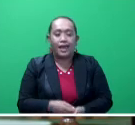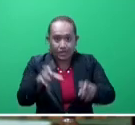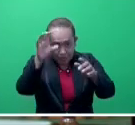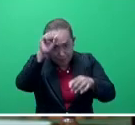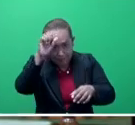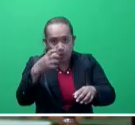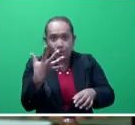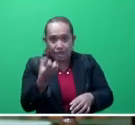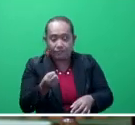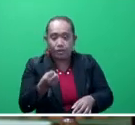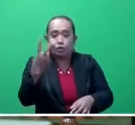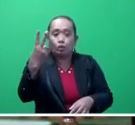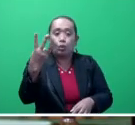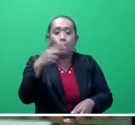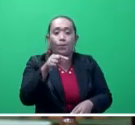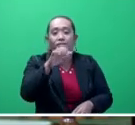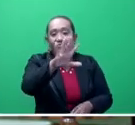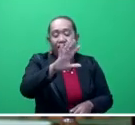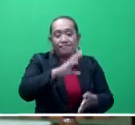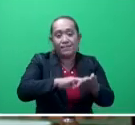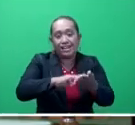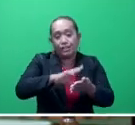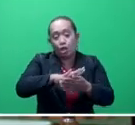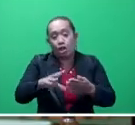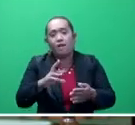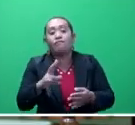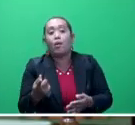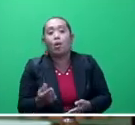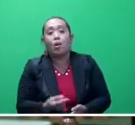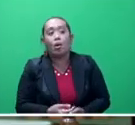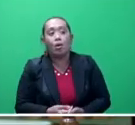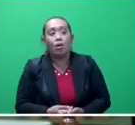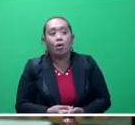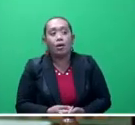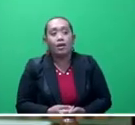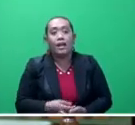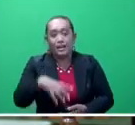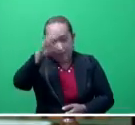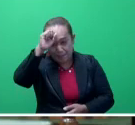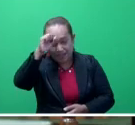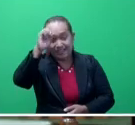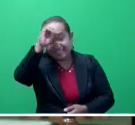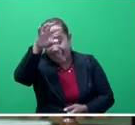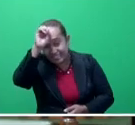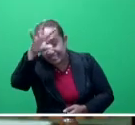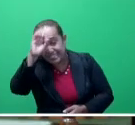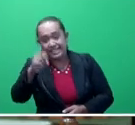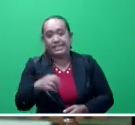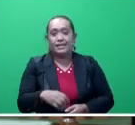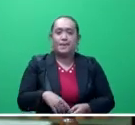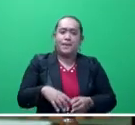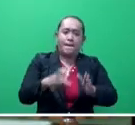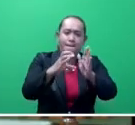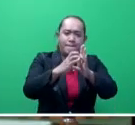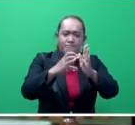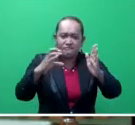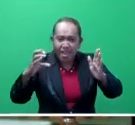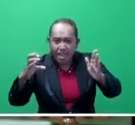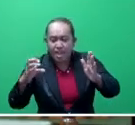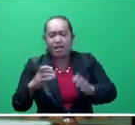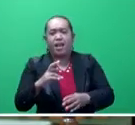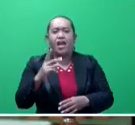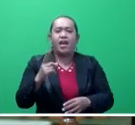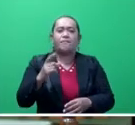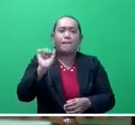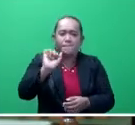pay directly the base fees, Mr. Speaker, sir, for taxis, minibuses, carriers, and the buses that get charged by the